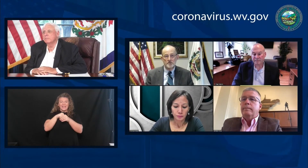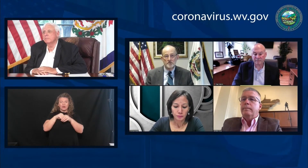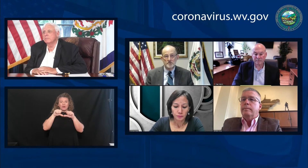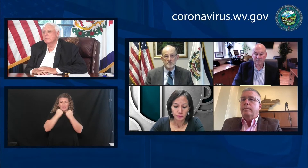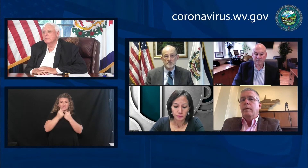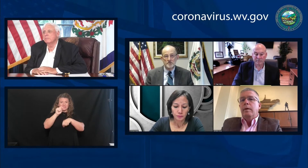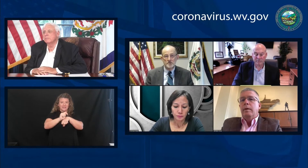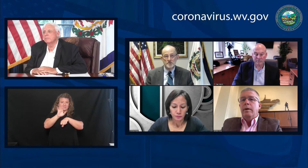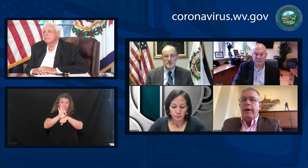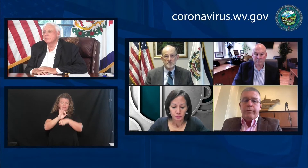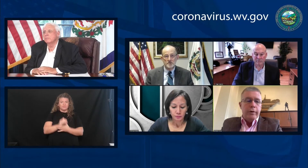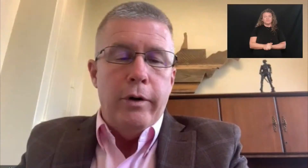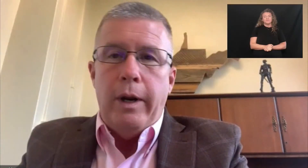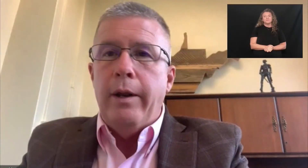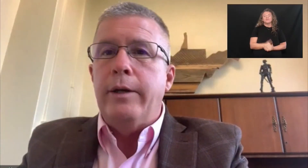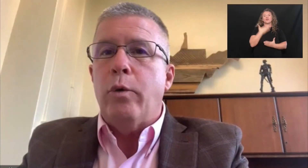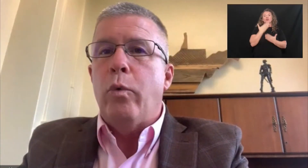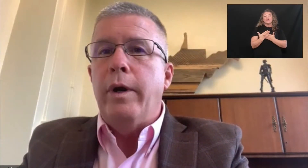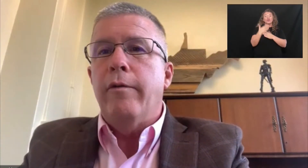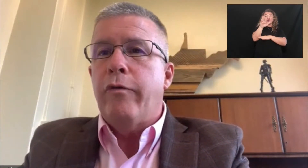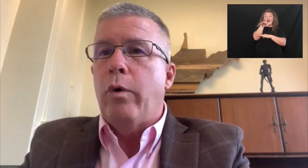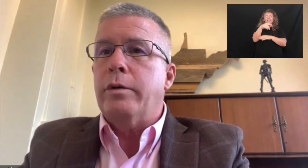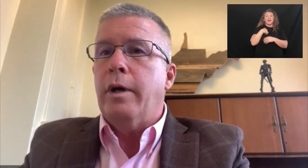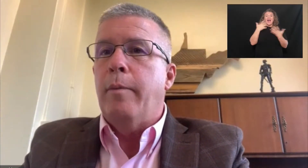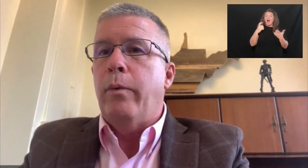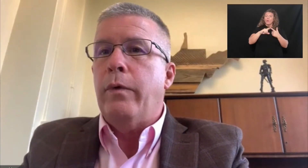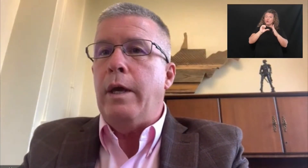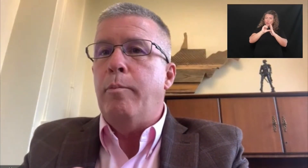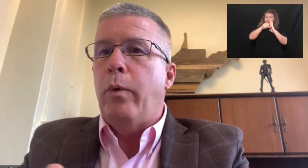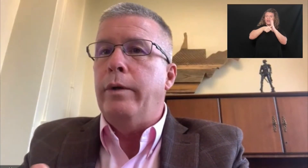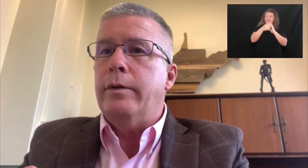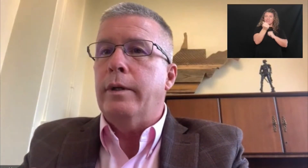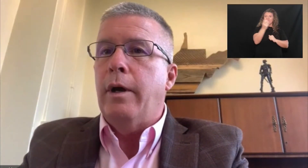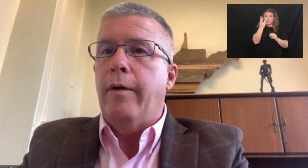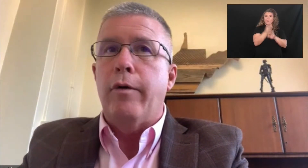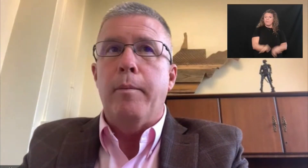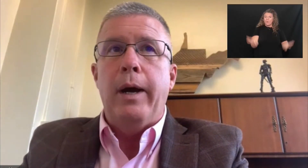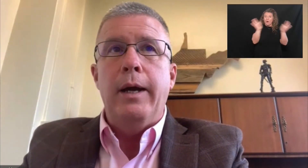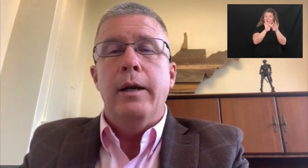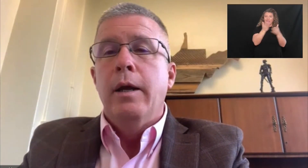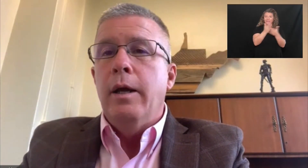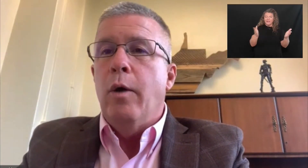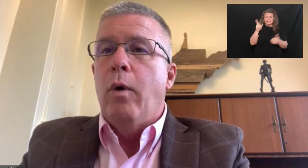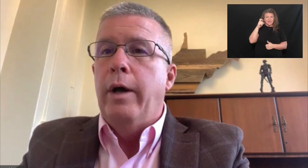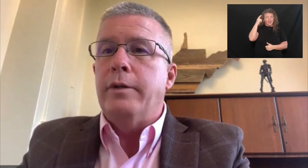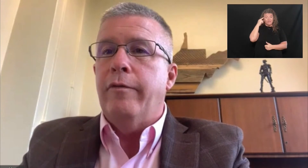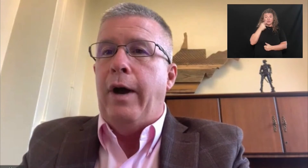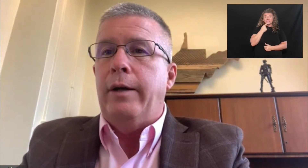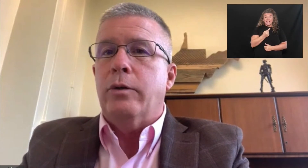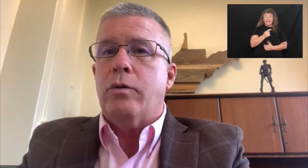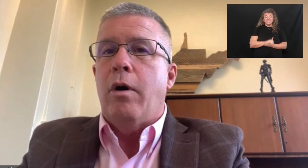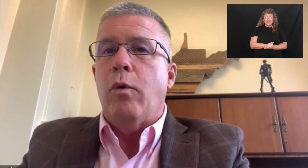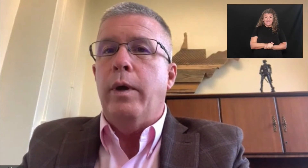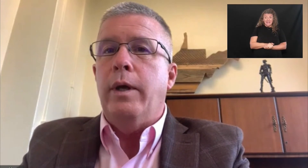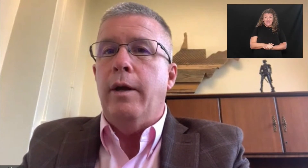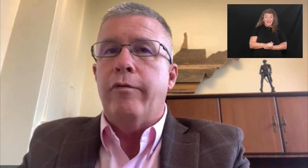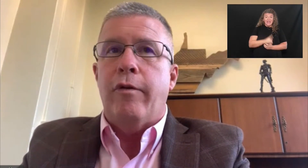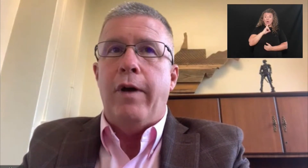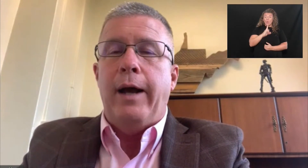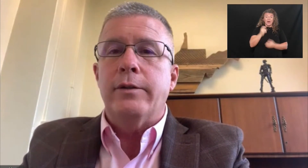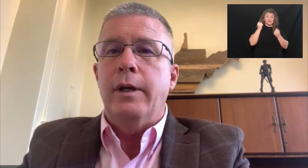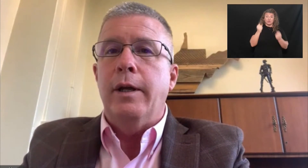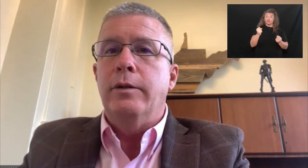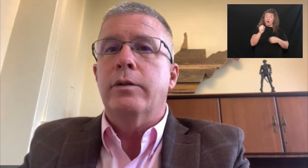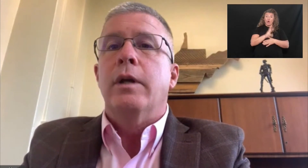Force. Good afternoon. I'd like to reinforce a couple of key points that the governor made. It was, in fact, a strong weekend